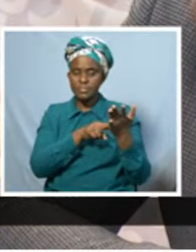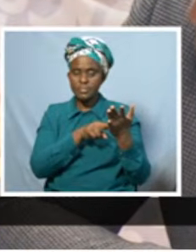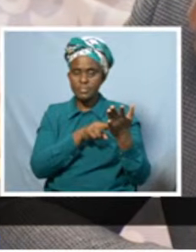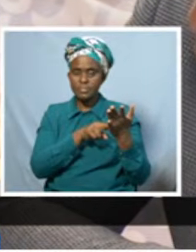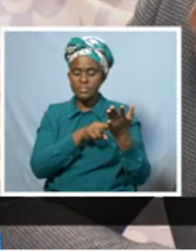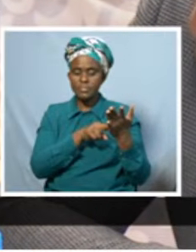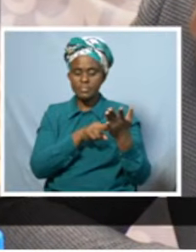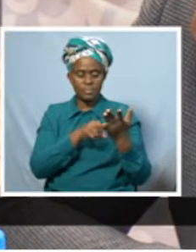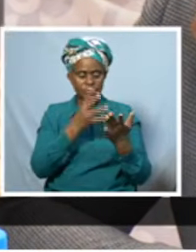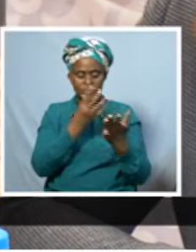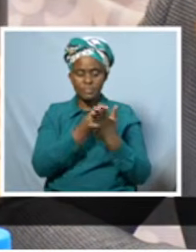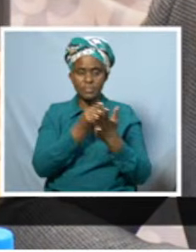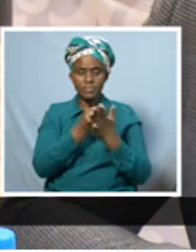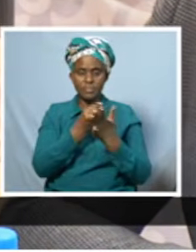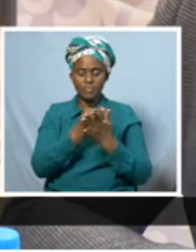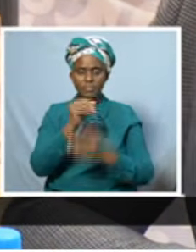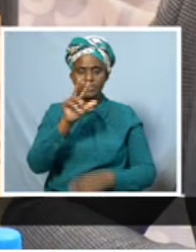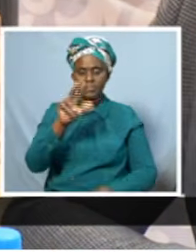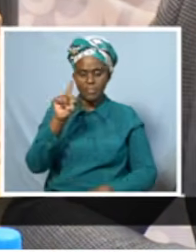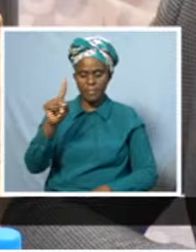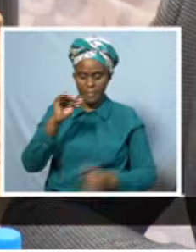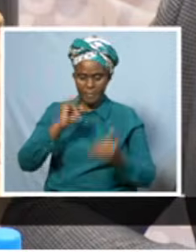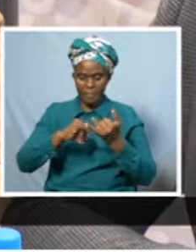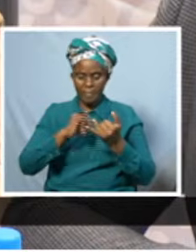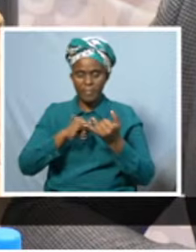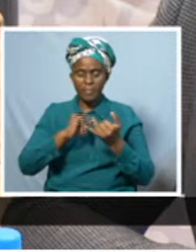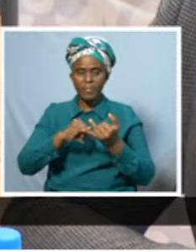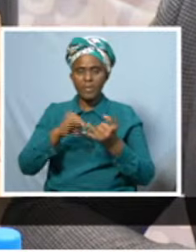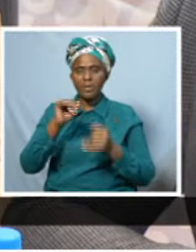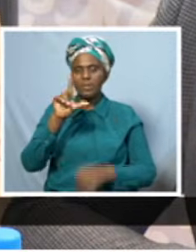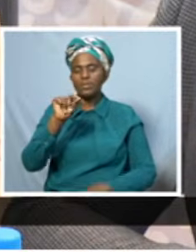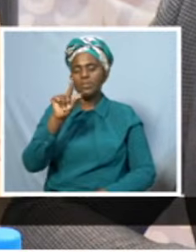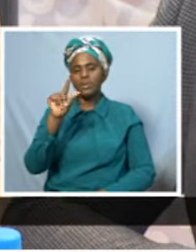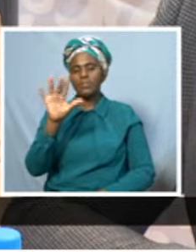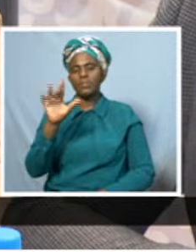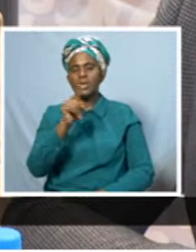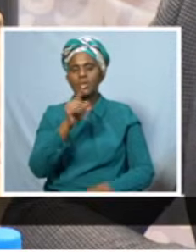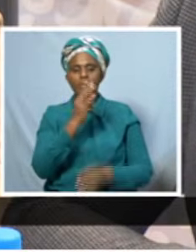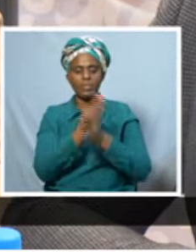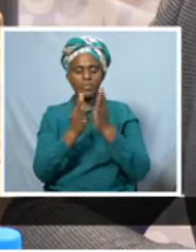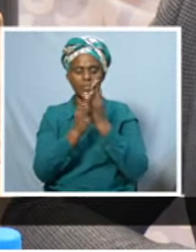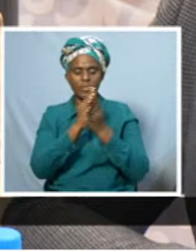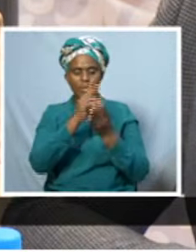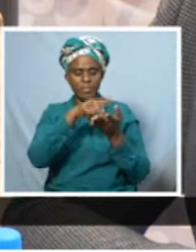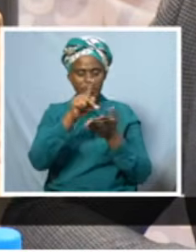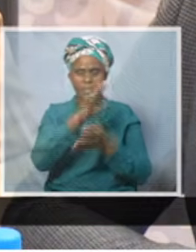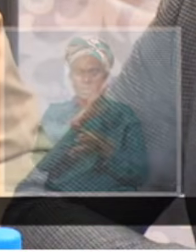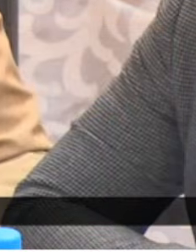these funds, as of 31st September 2025, the contractor was paid